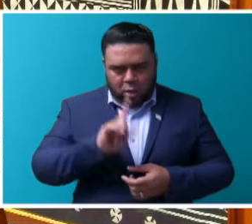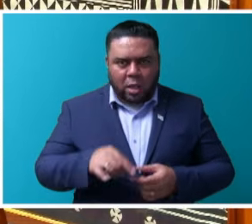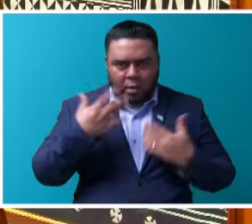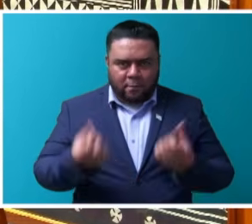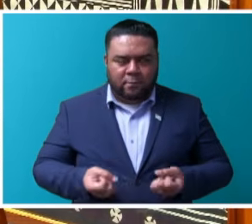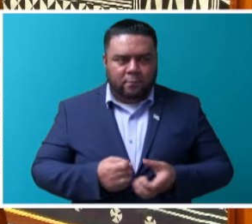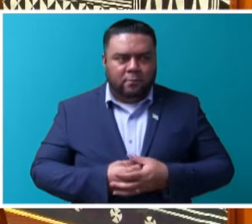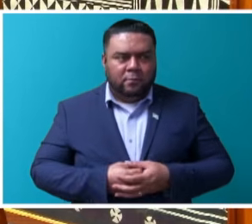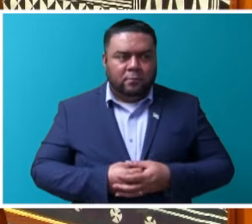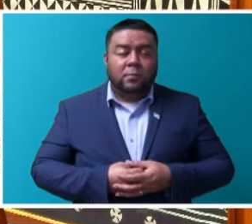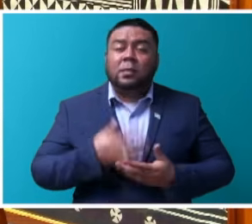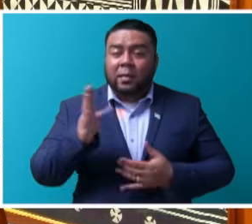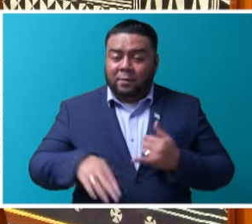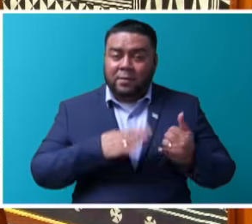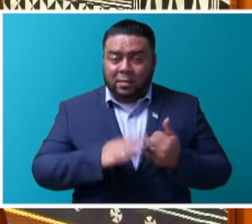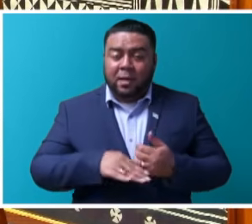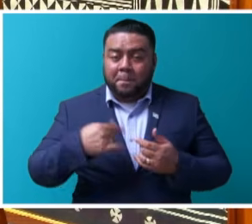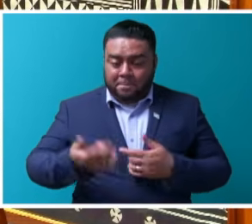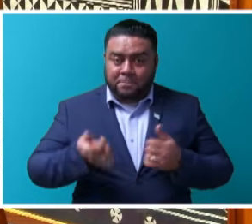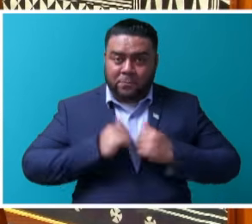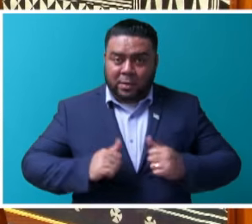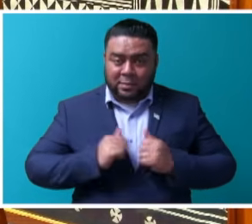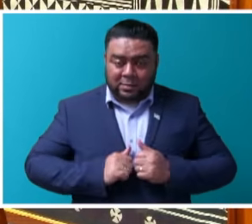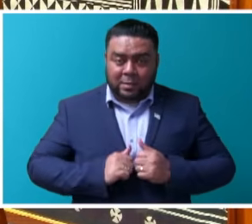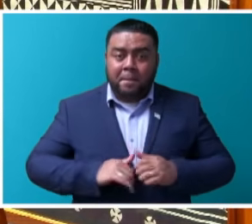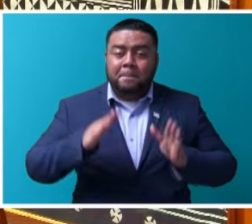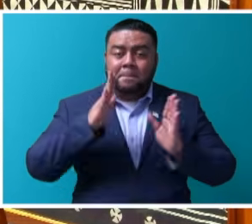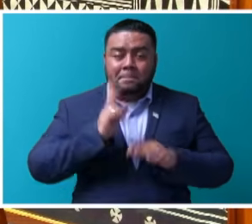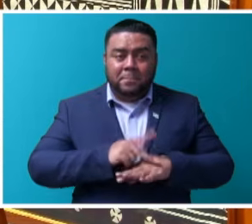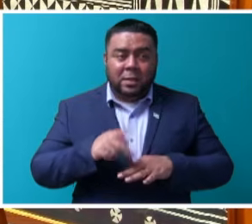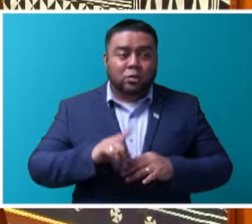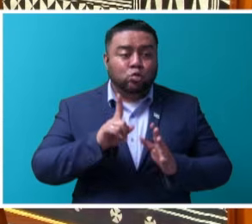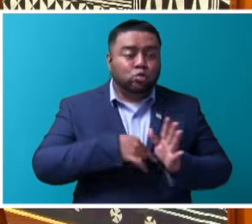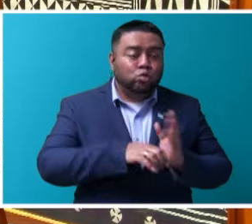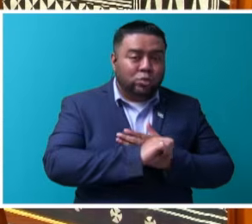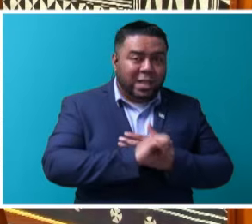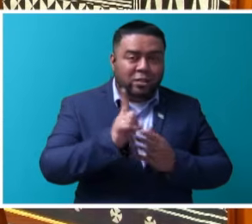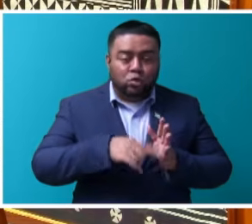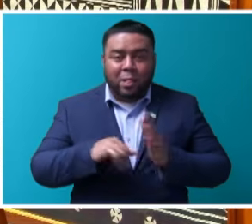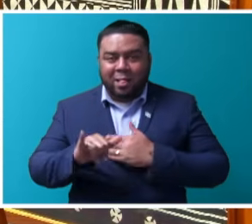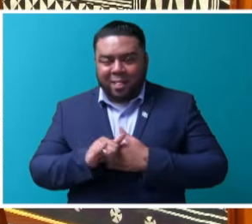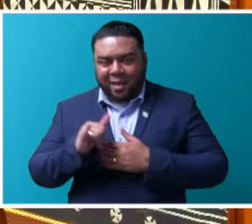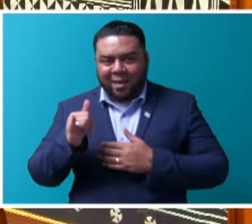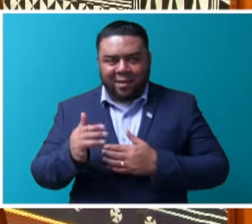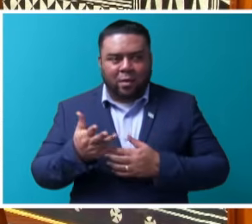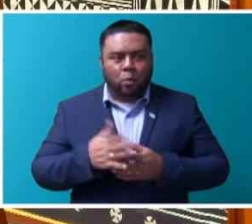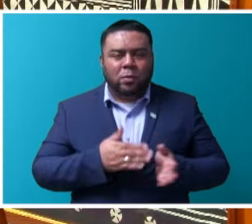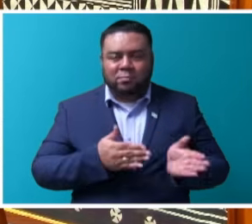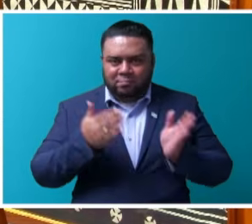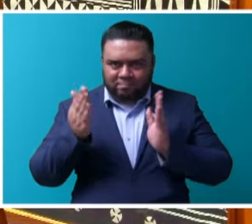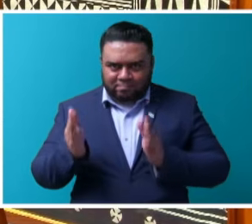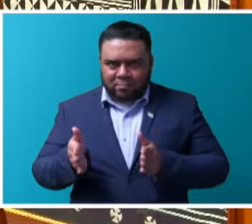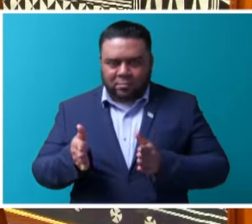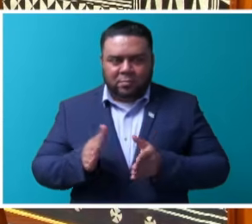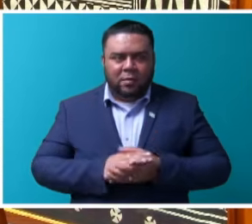And finally, as in the ongoing practice, the Parliament sittings for June and July will be dedicated